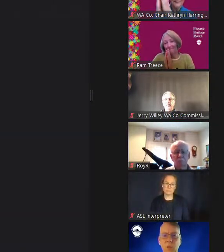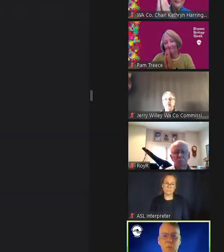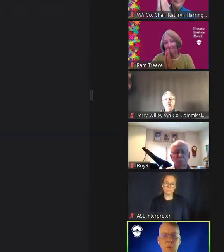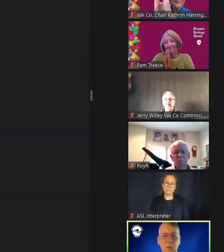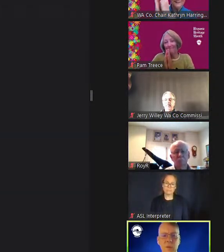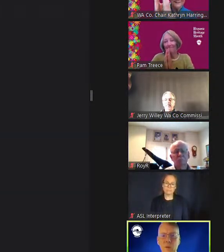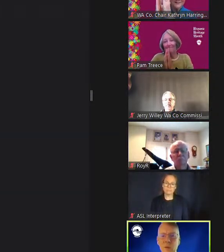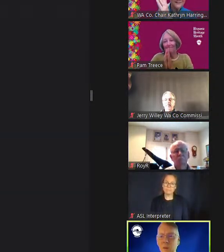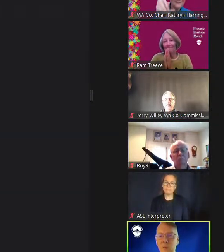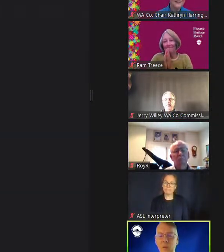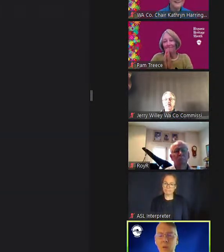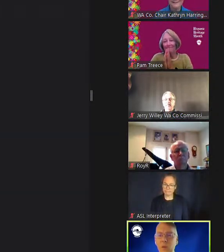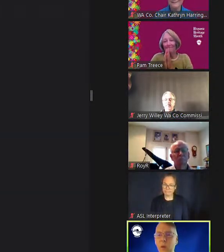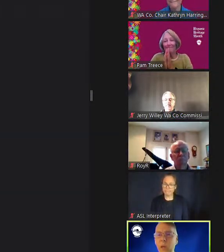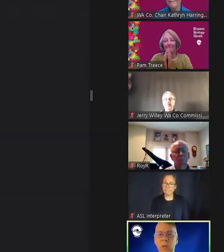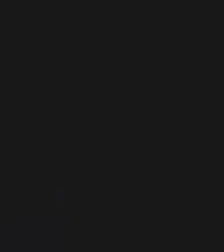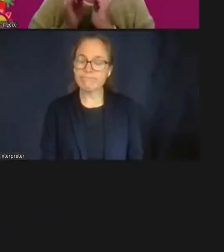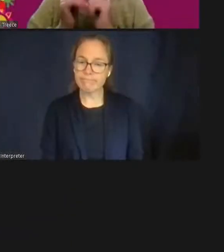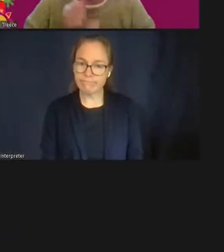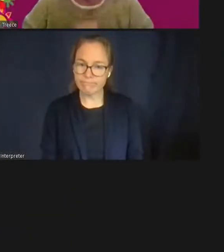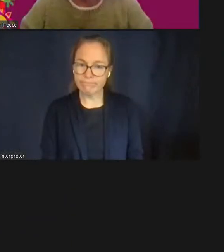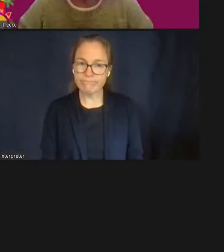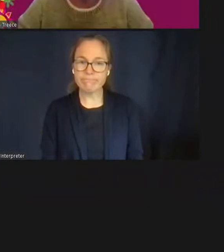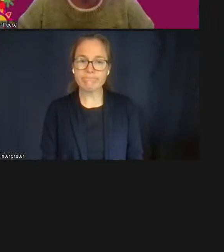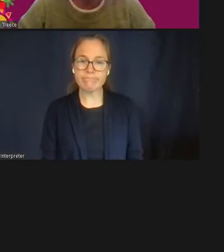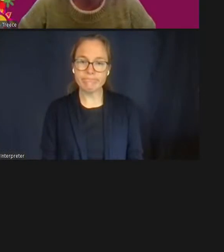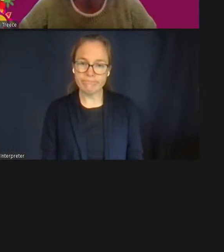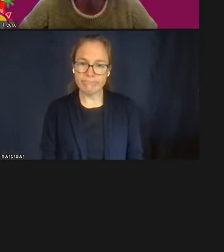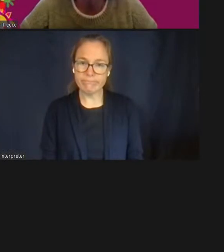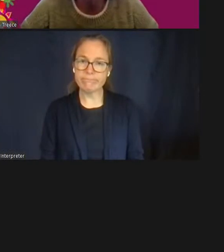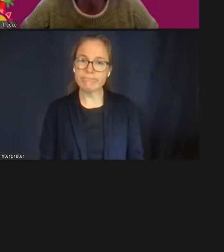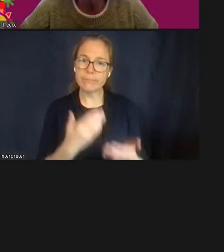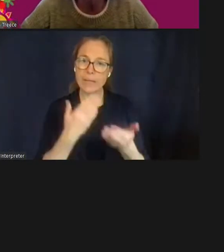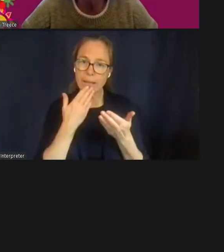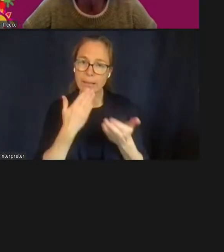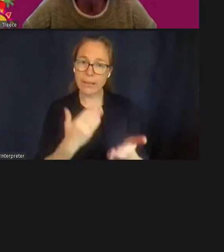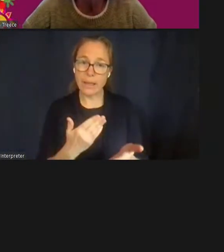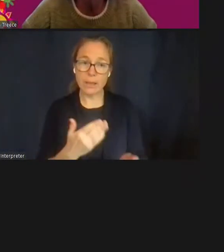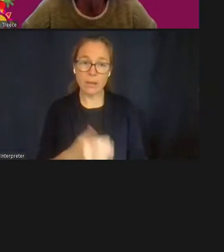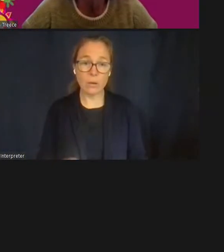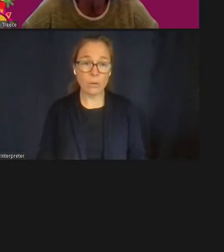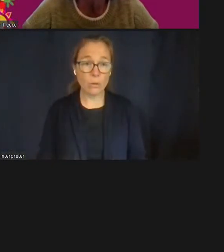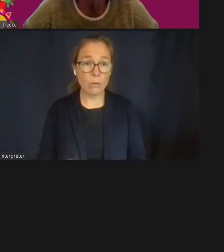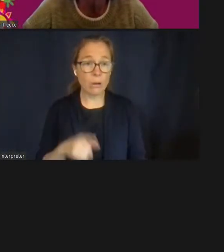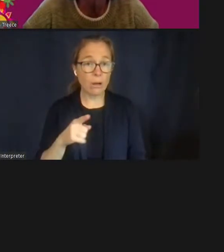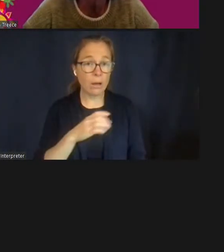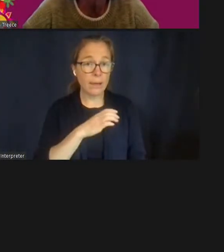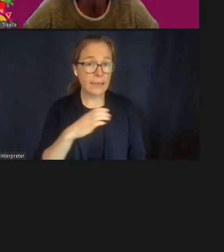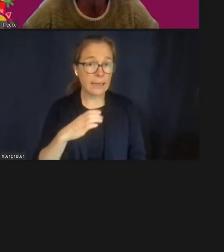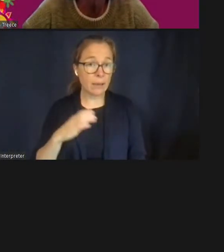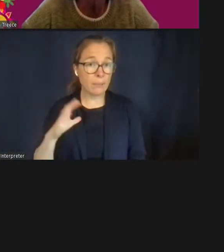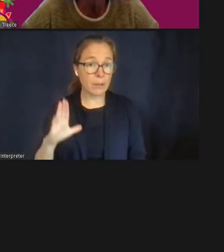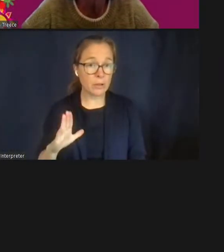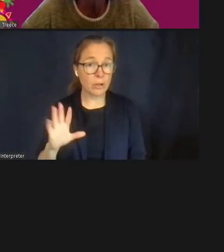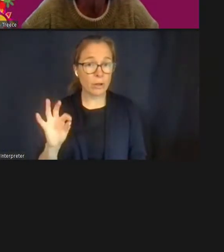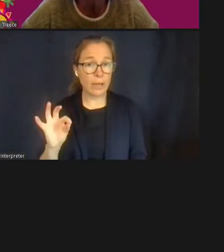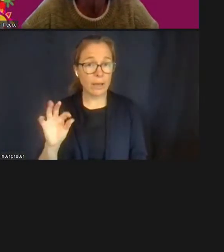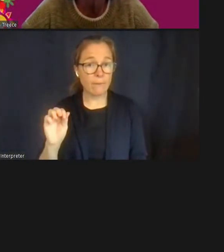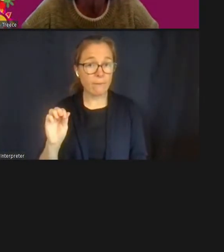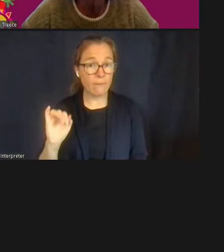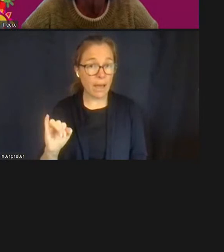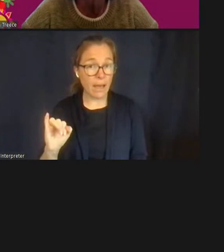Thank you, Jamie. And I'm wondering if Commissioner Fye would be interested in